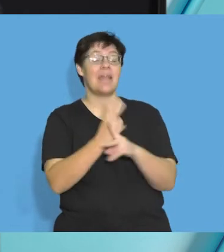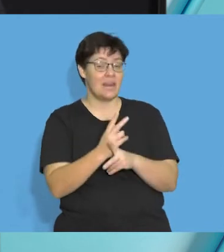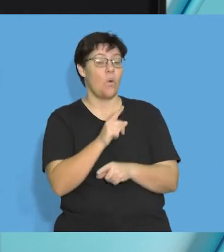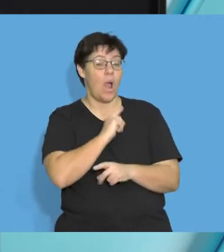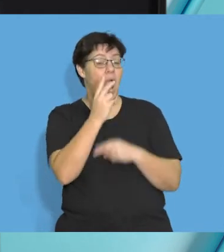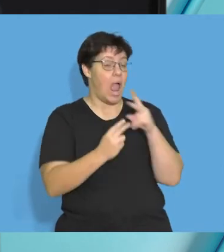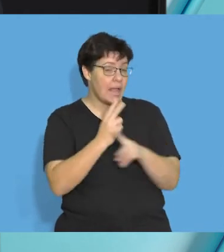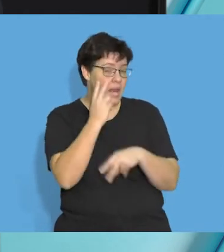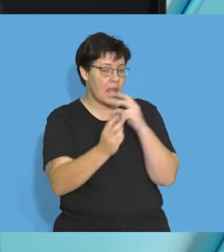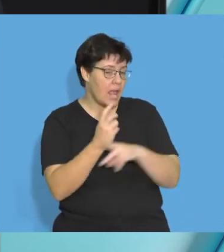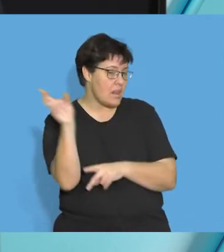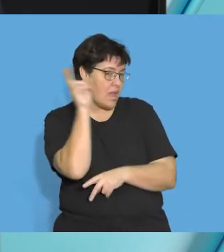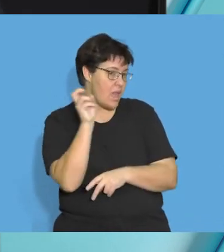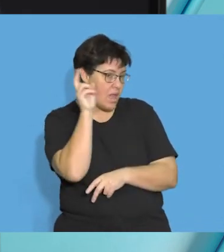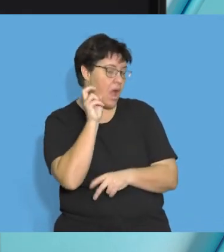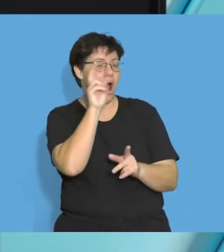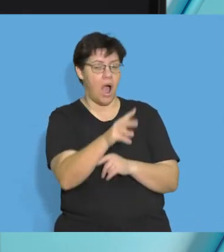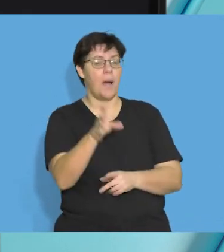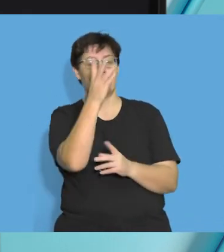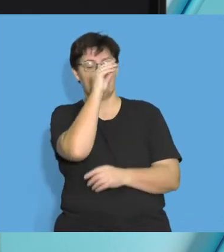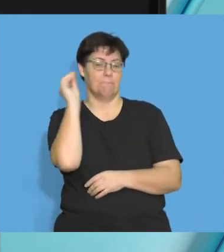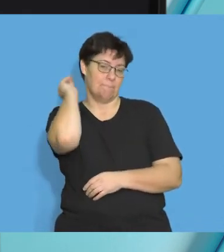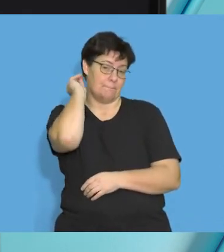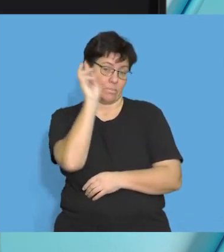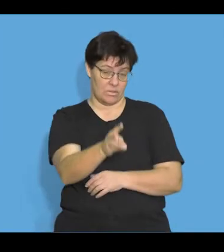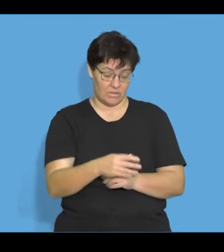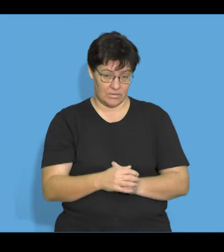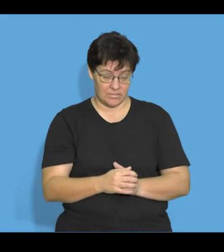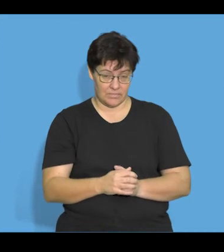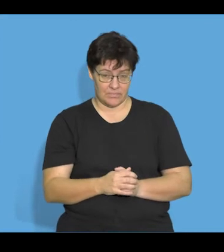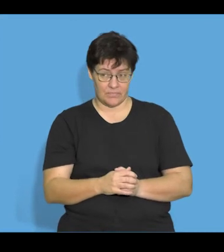is beneficent for a learner. Watch.